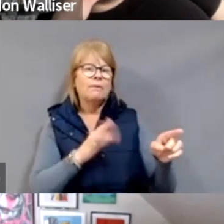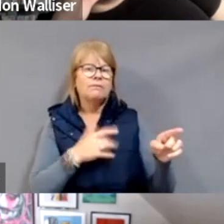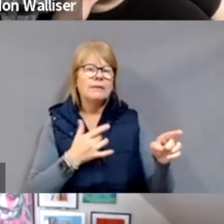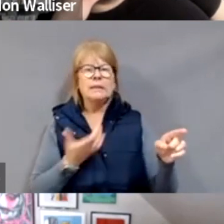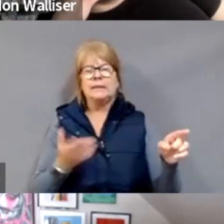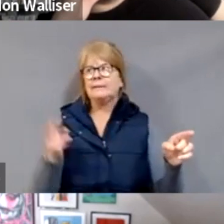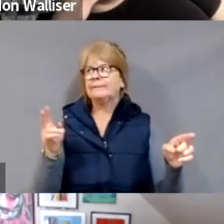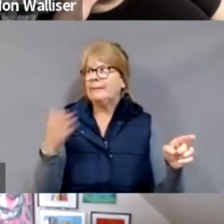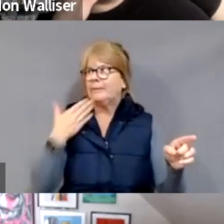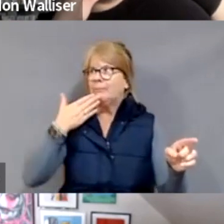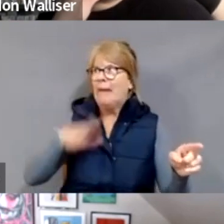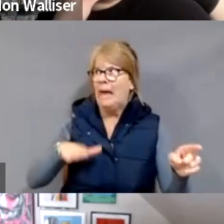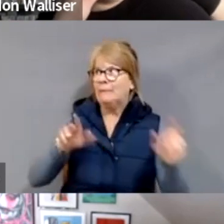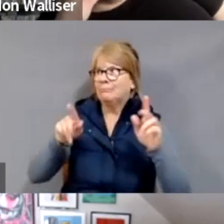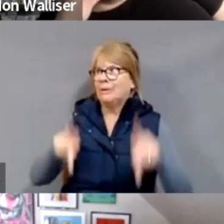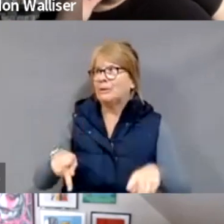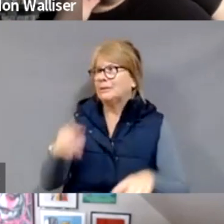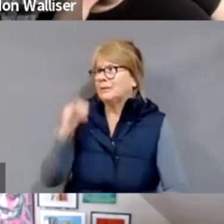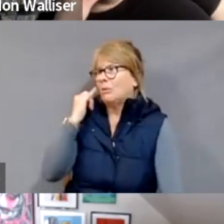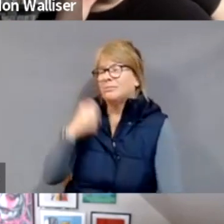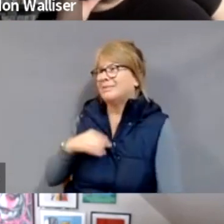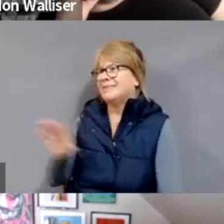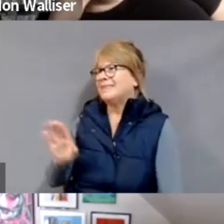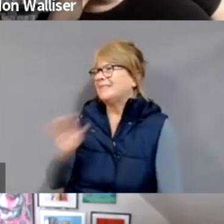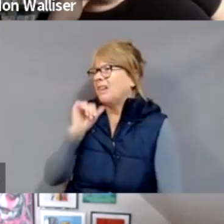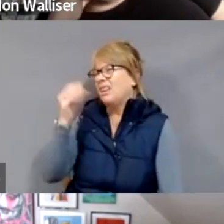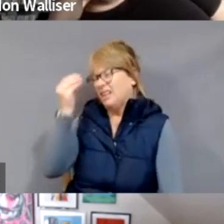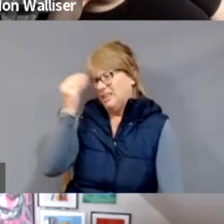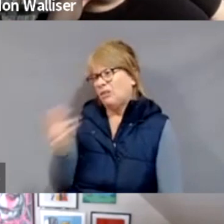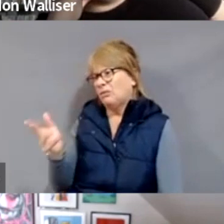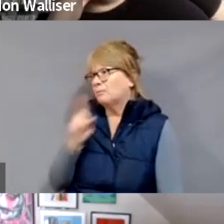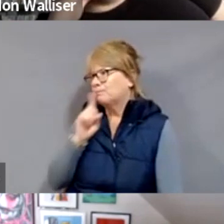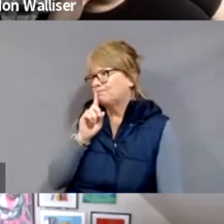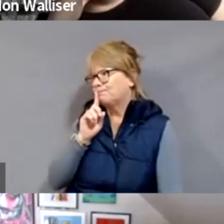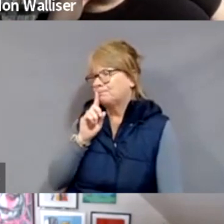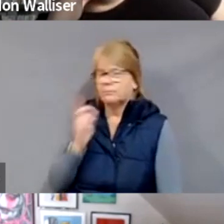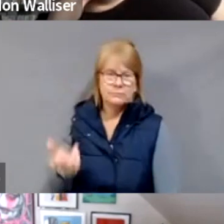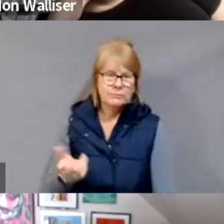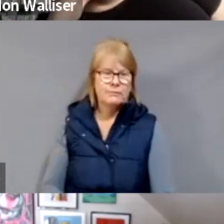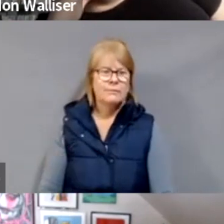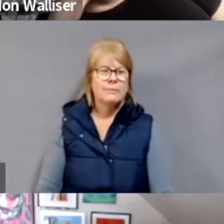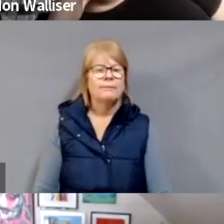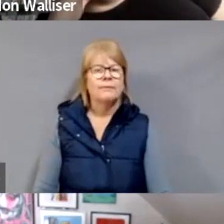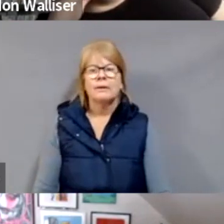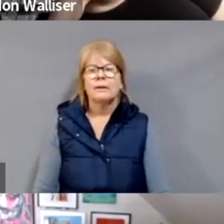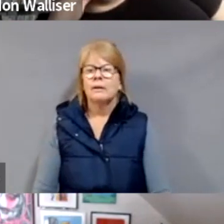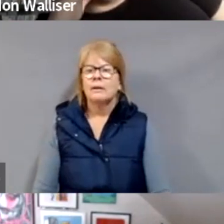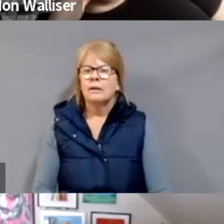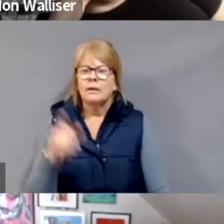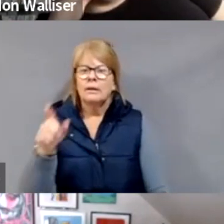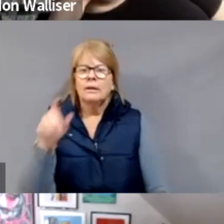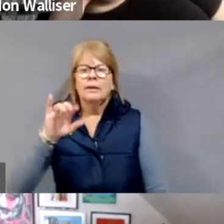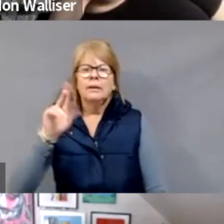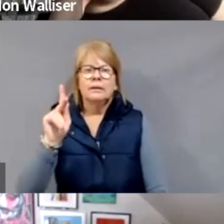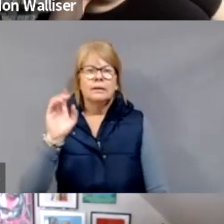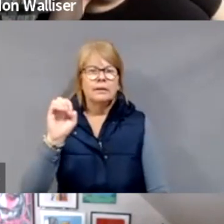they don't if they choose not to answer. And sometimes it's better to ask the person